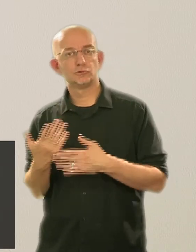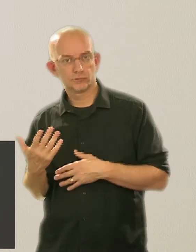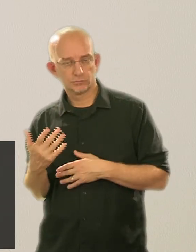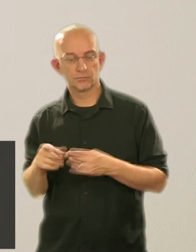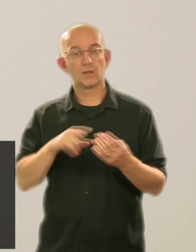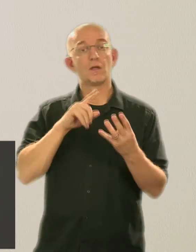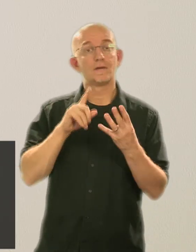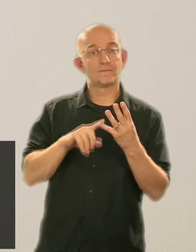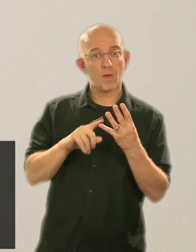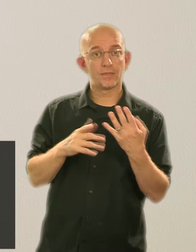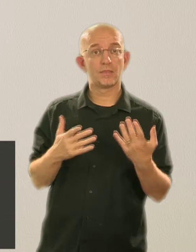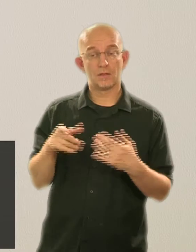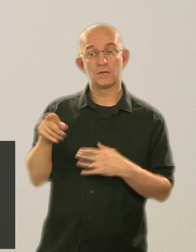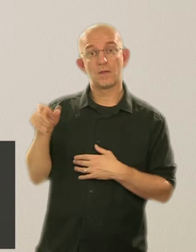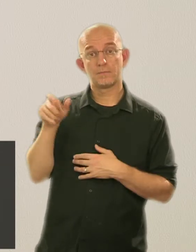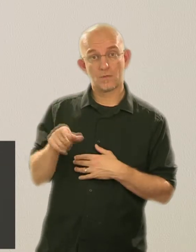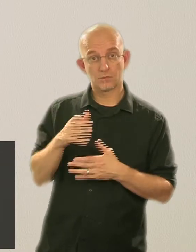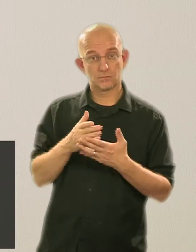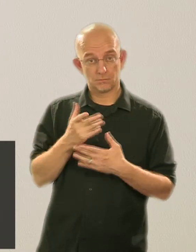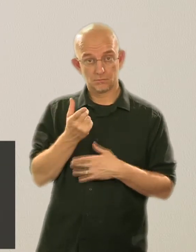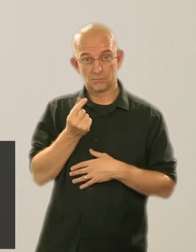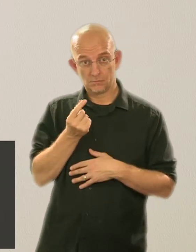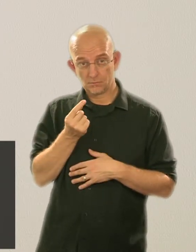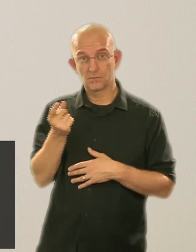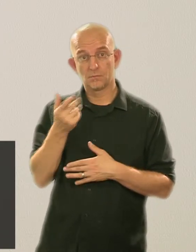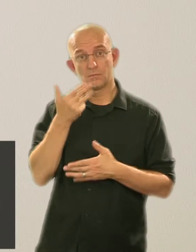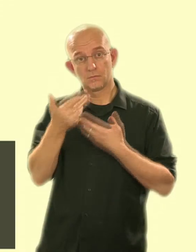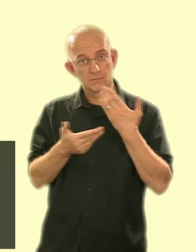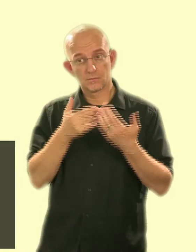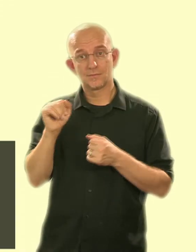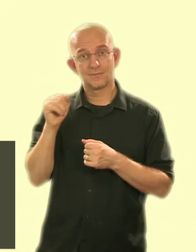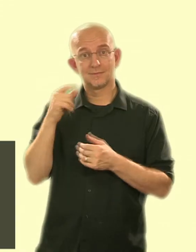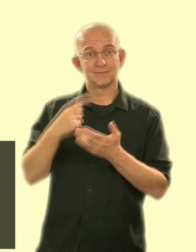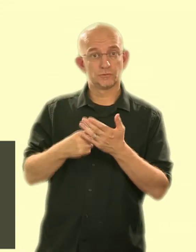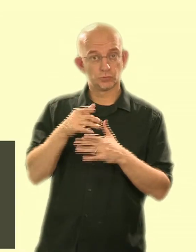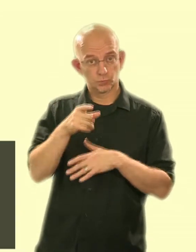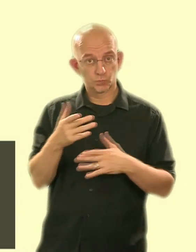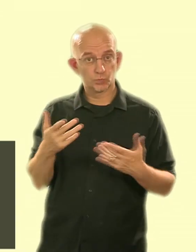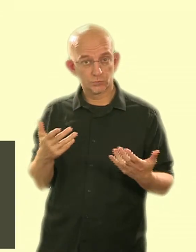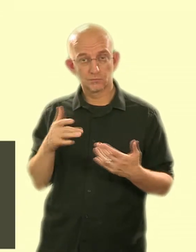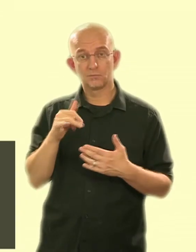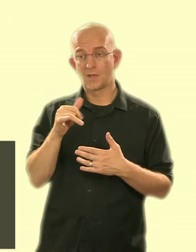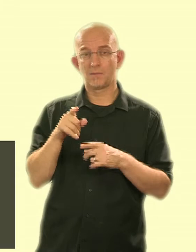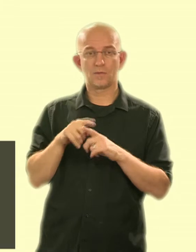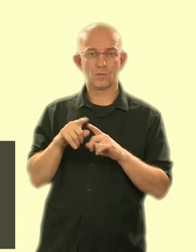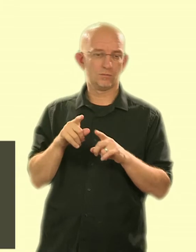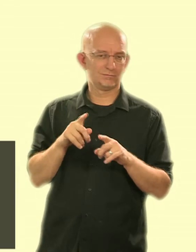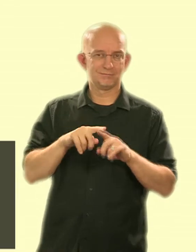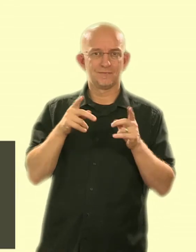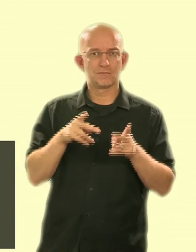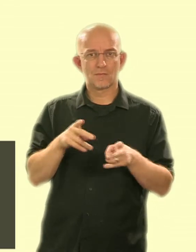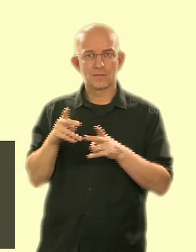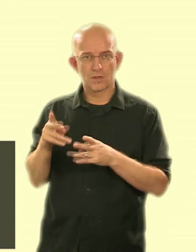and safety in making or not making the decision. 4. Is the person able